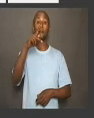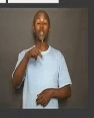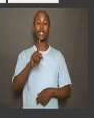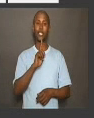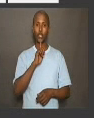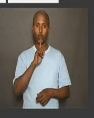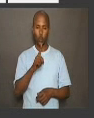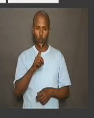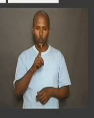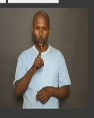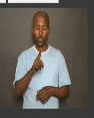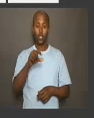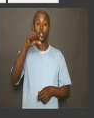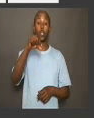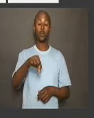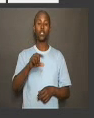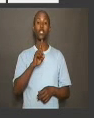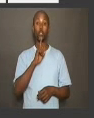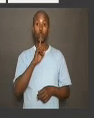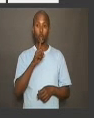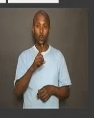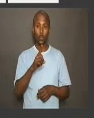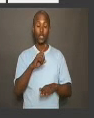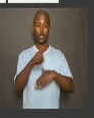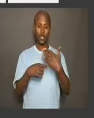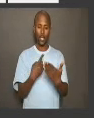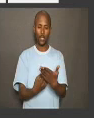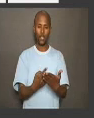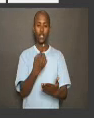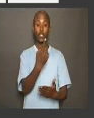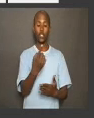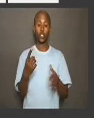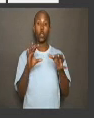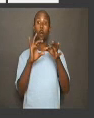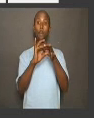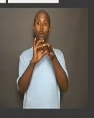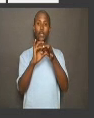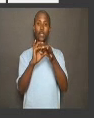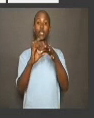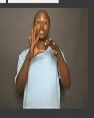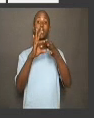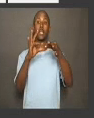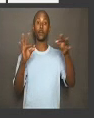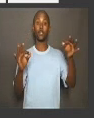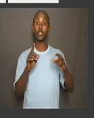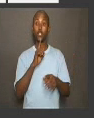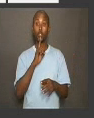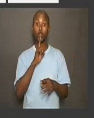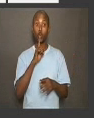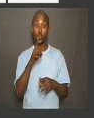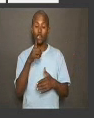true and Q is true, then each compound statement has